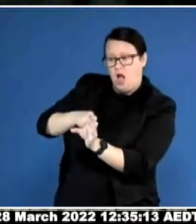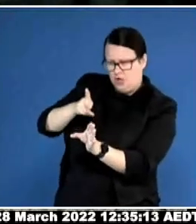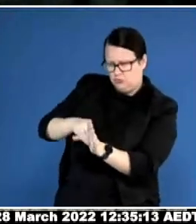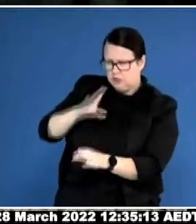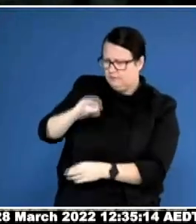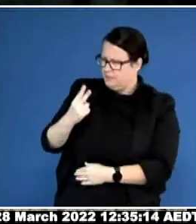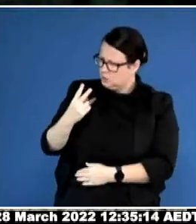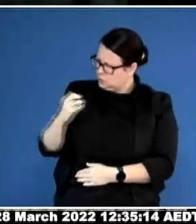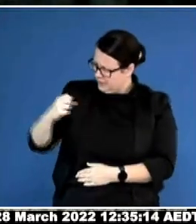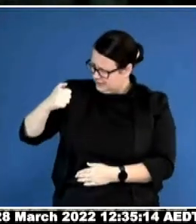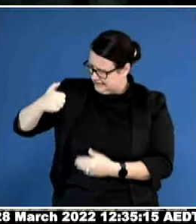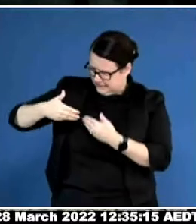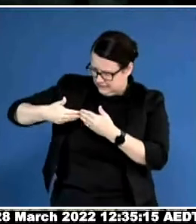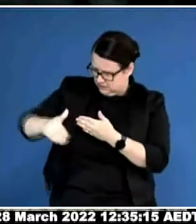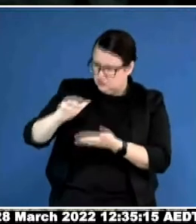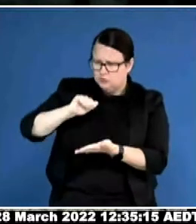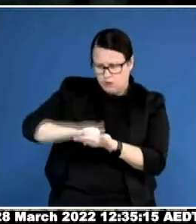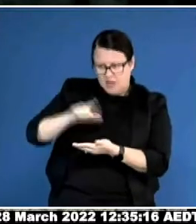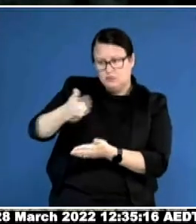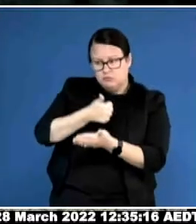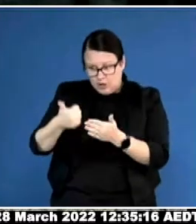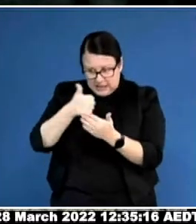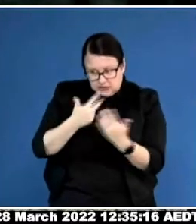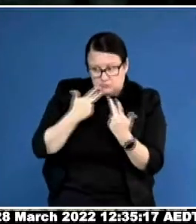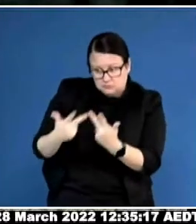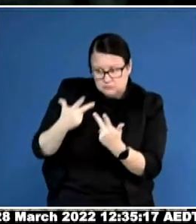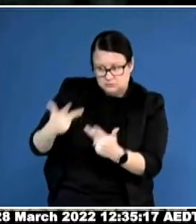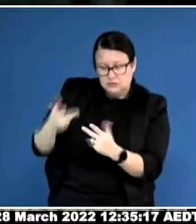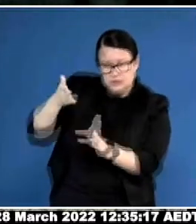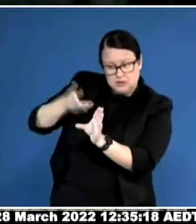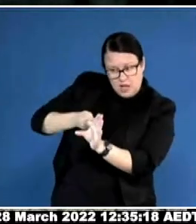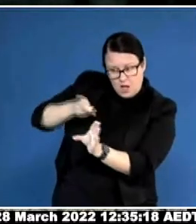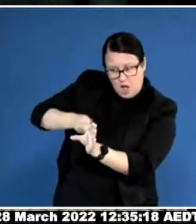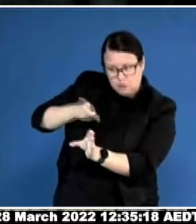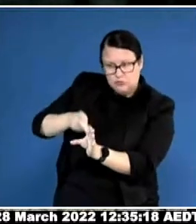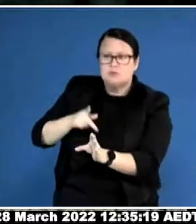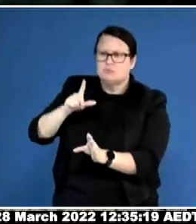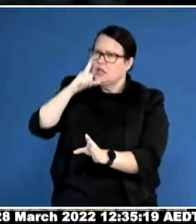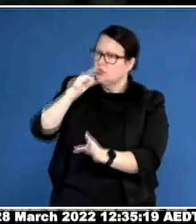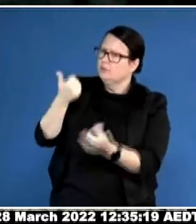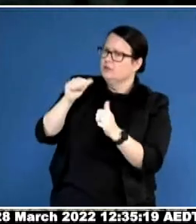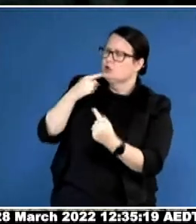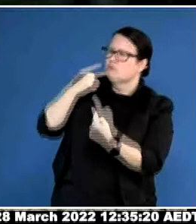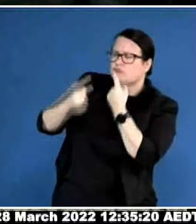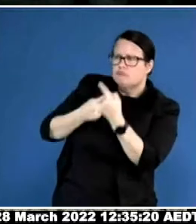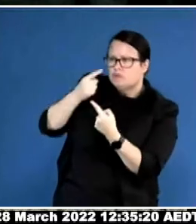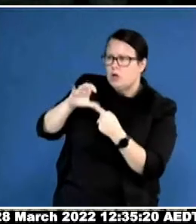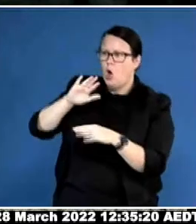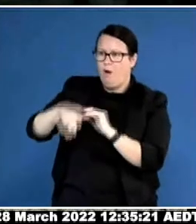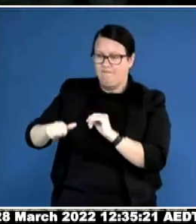2006 and you were going regularly. And you'd tell the psychiatrist about the violence that you were